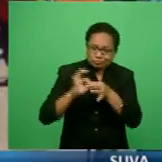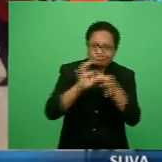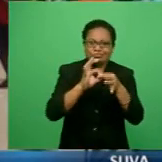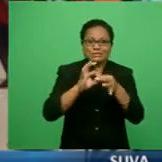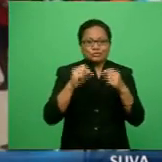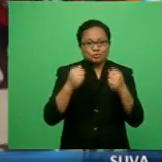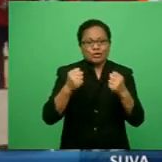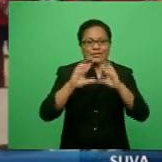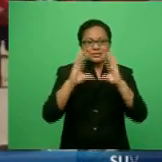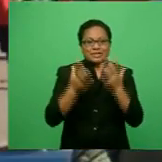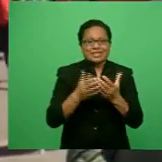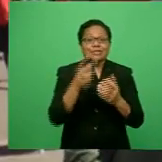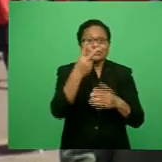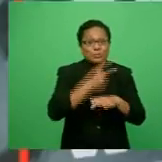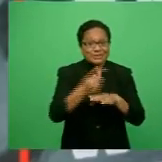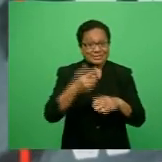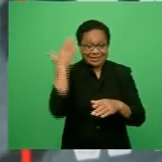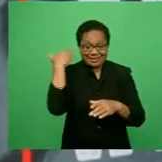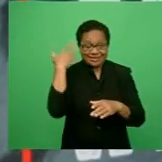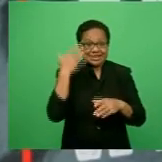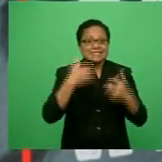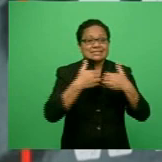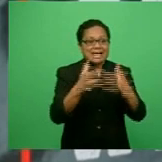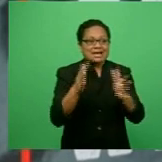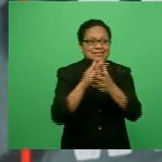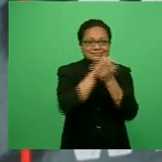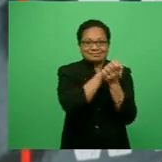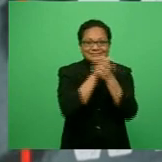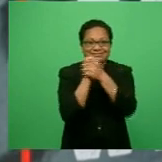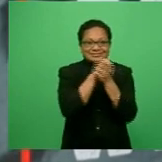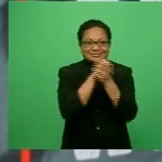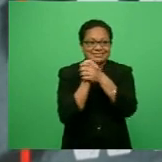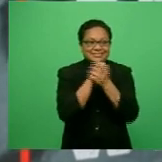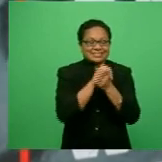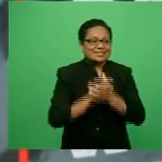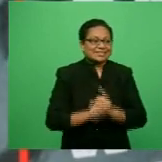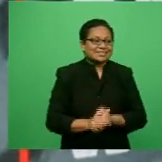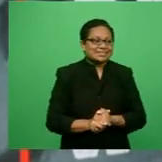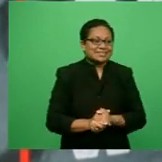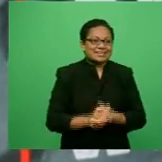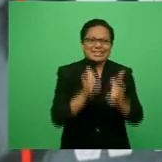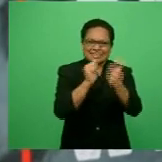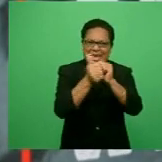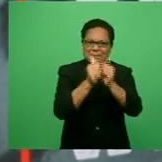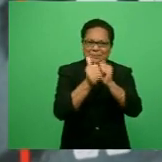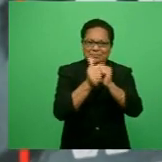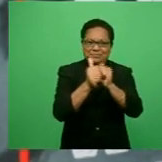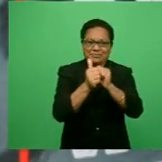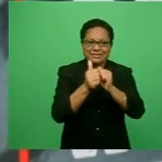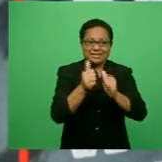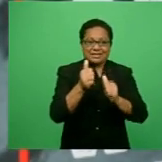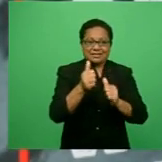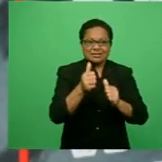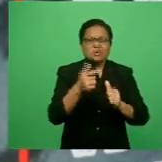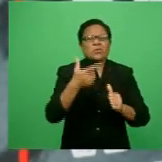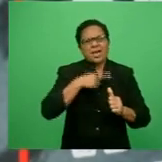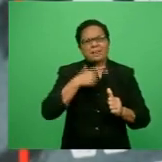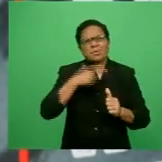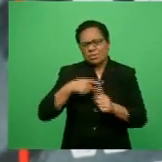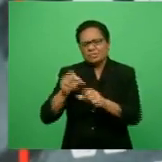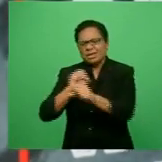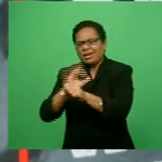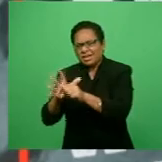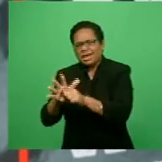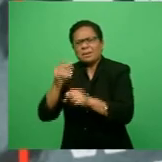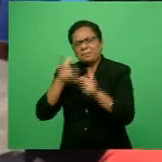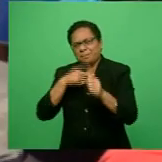competition, which started 2 weeks ago. So we know people are suffering, we know the the spirits a little down, you know, and Fiji people